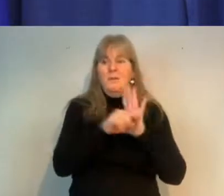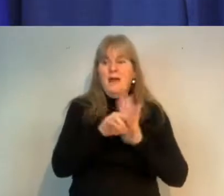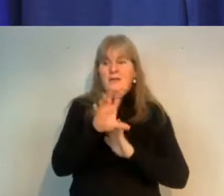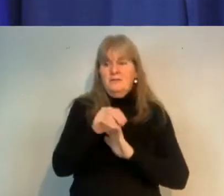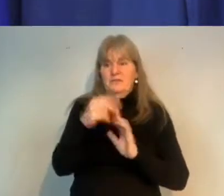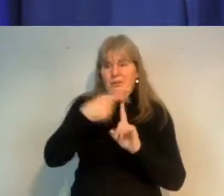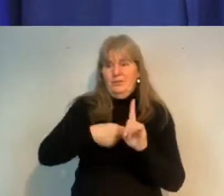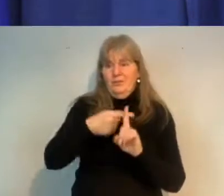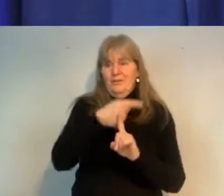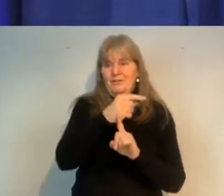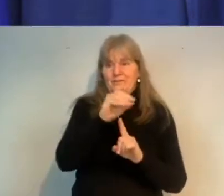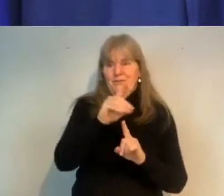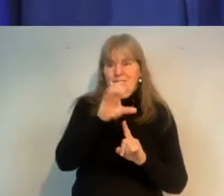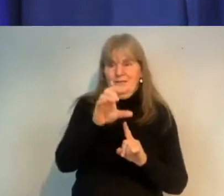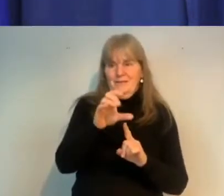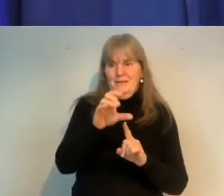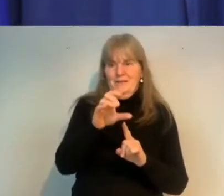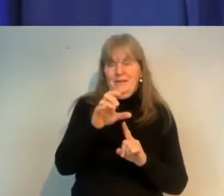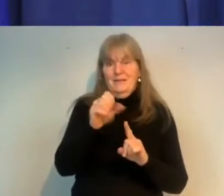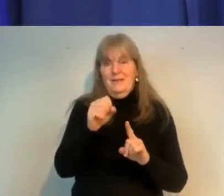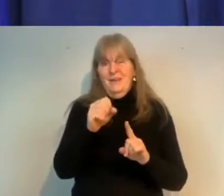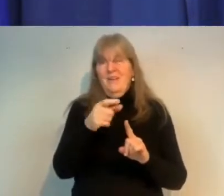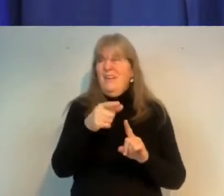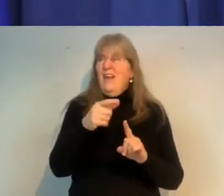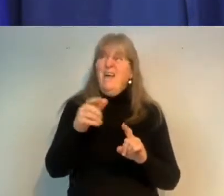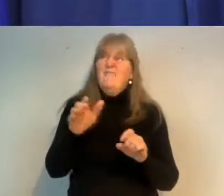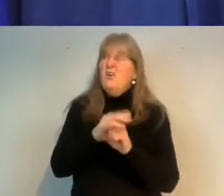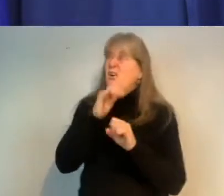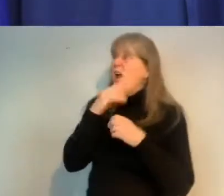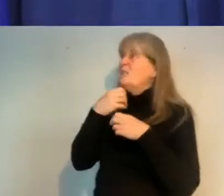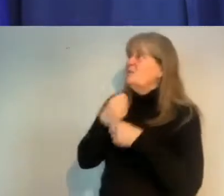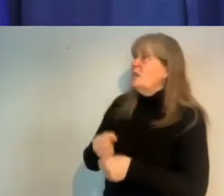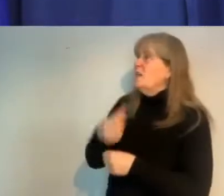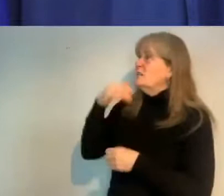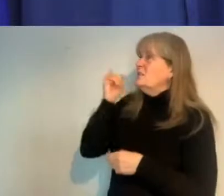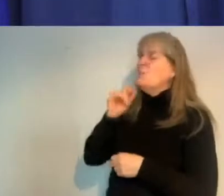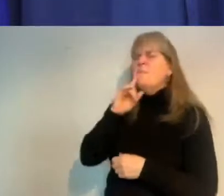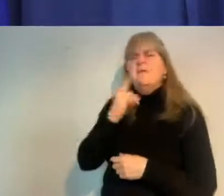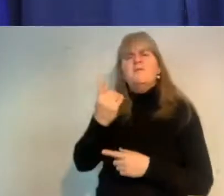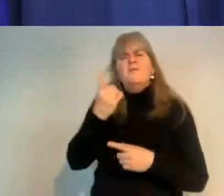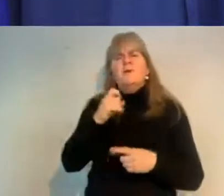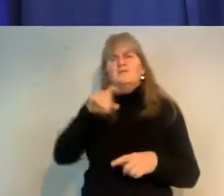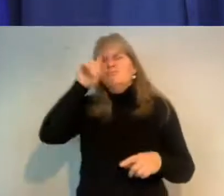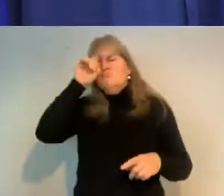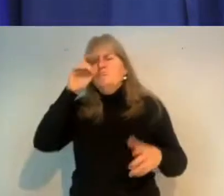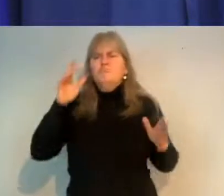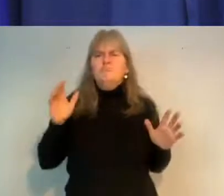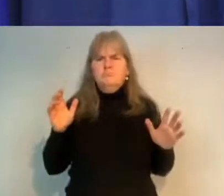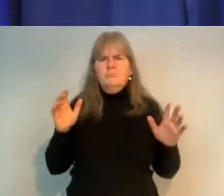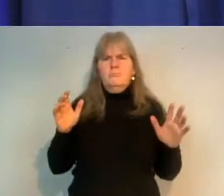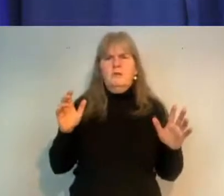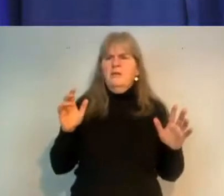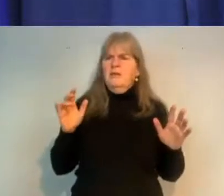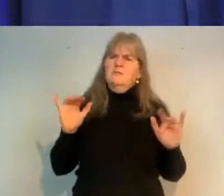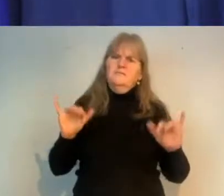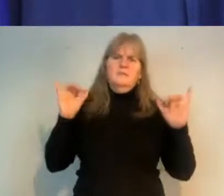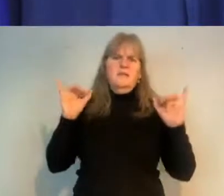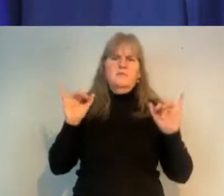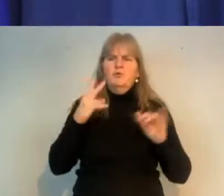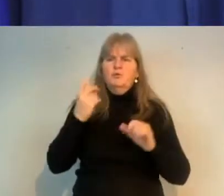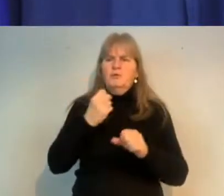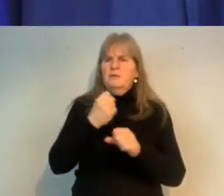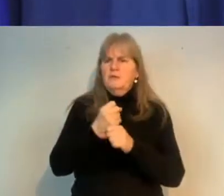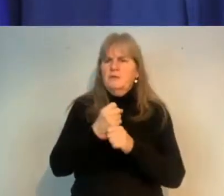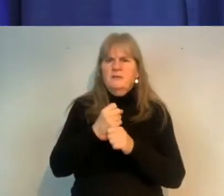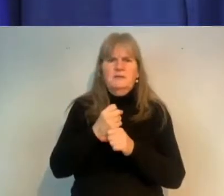there's a complete lack of trust. I would say people have questions. And that has been the status quo for the last 2 years when it comes, every time